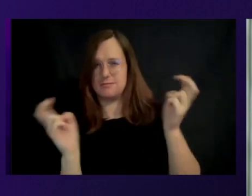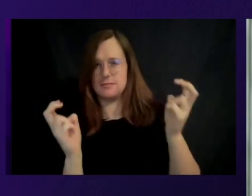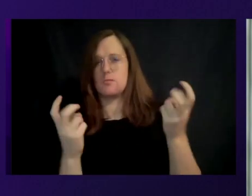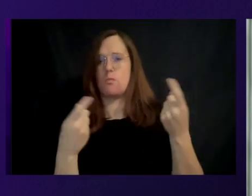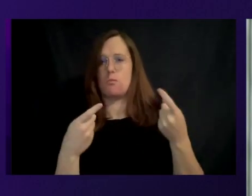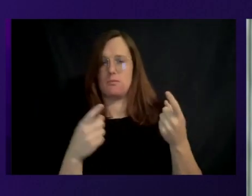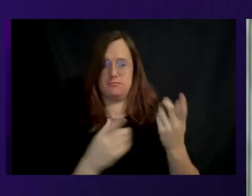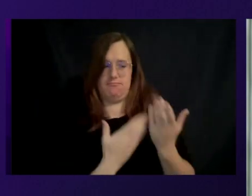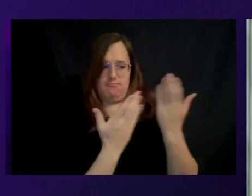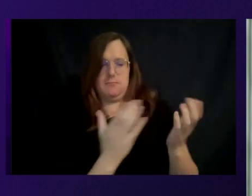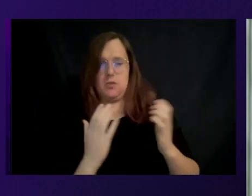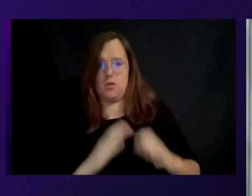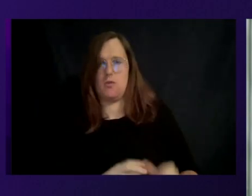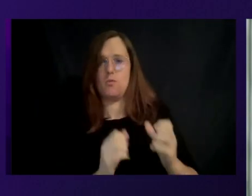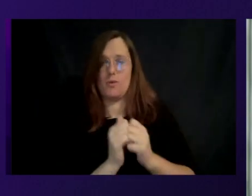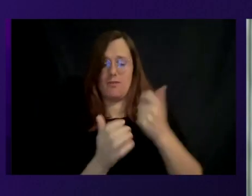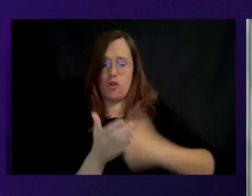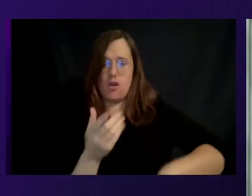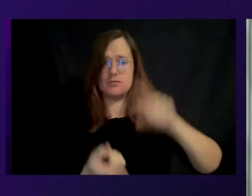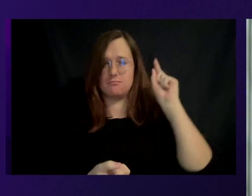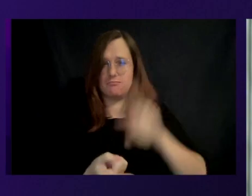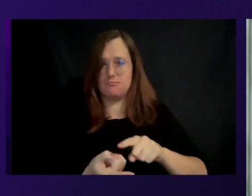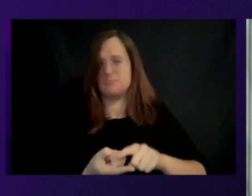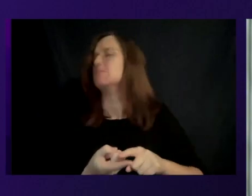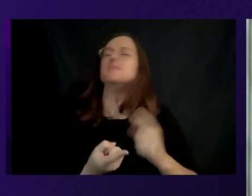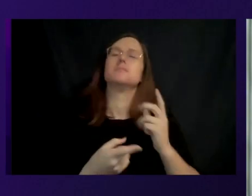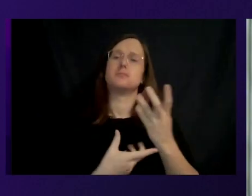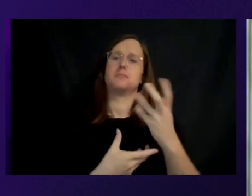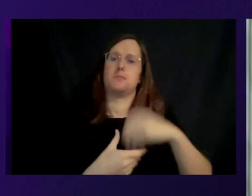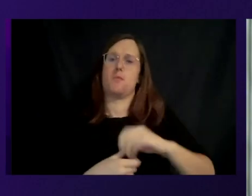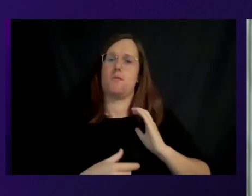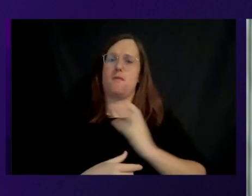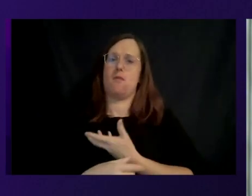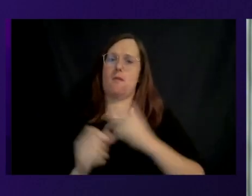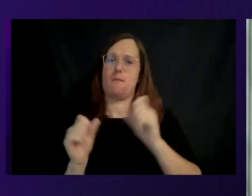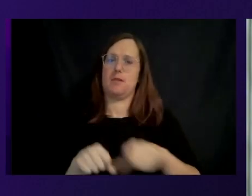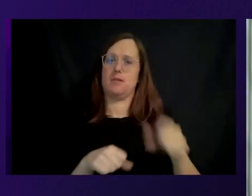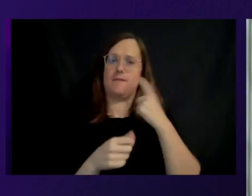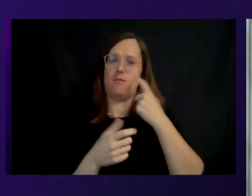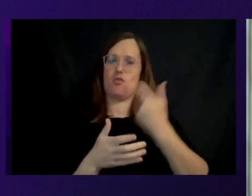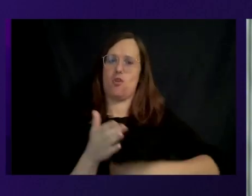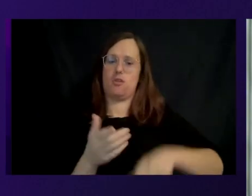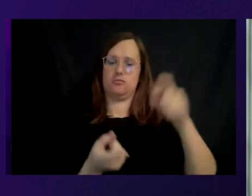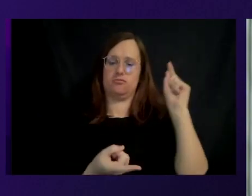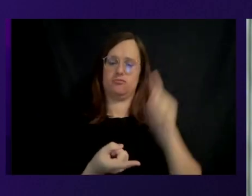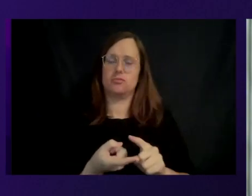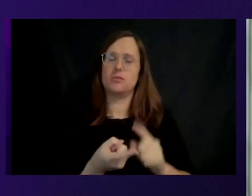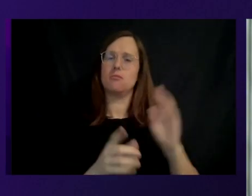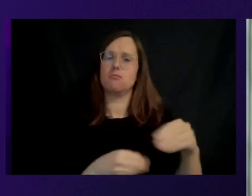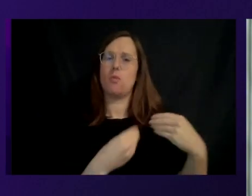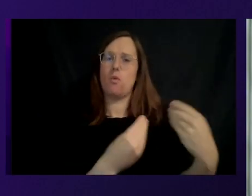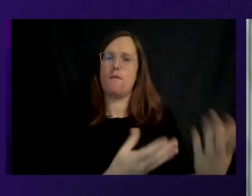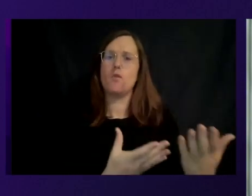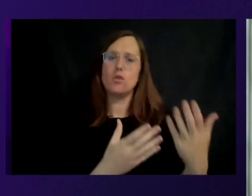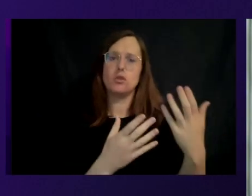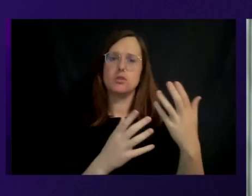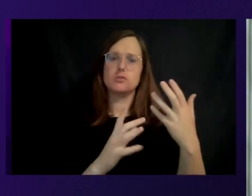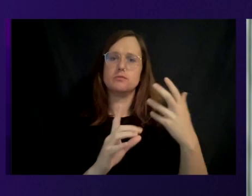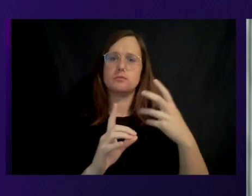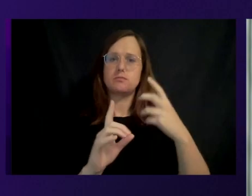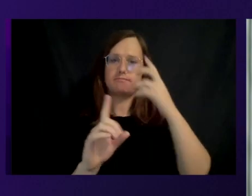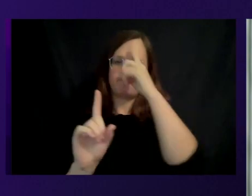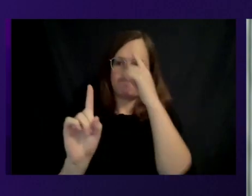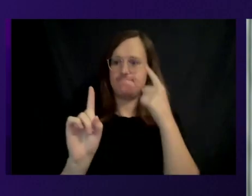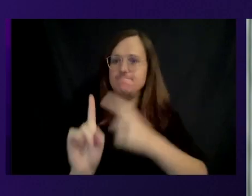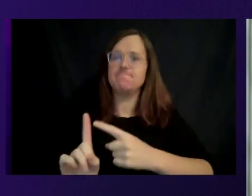overall costs. Part of our ability to help reduce costs for customers has been through offering some of our dedicated silicon-based instances,